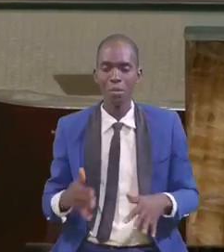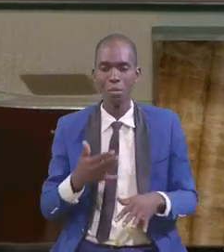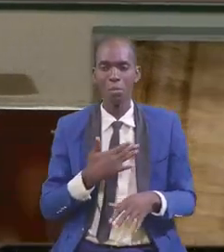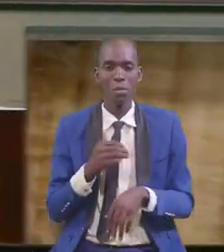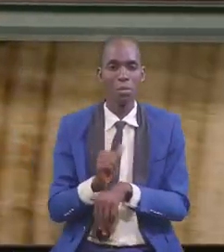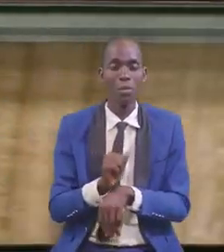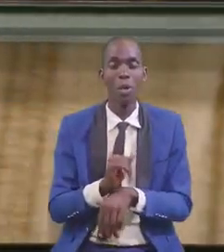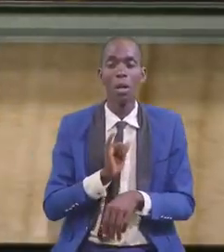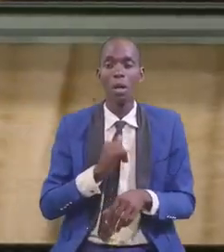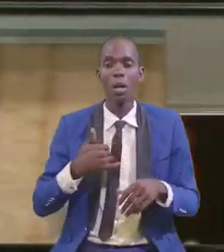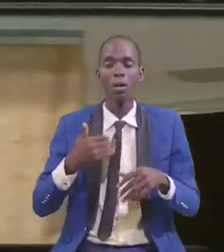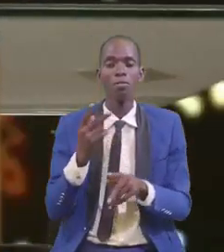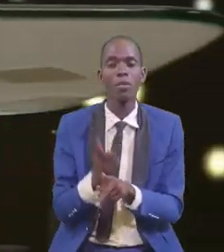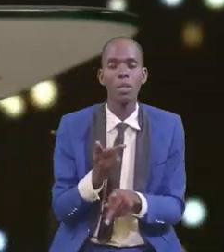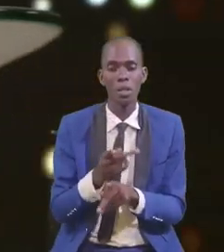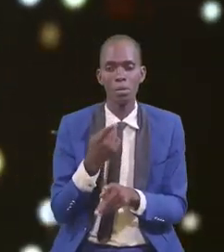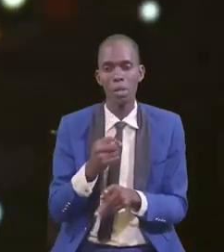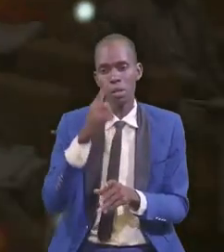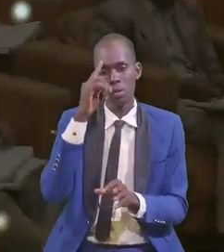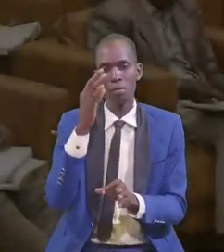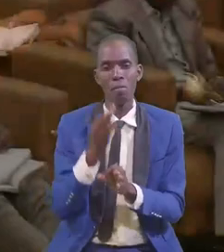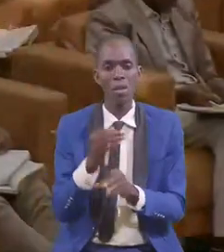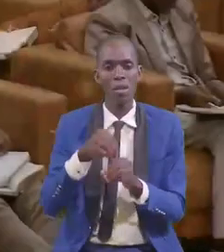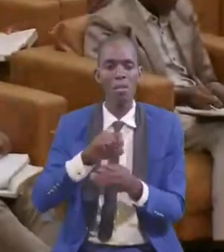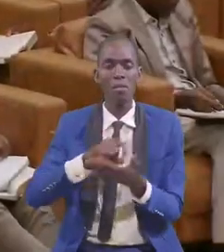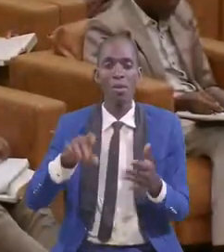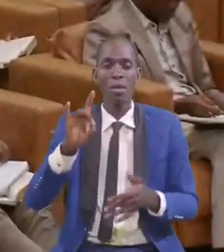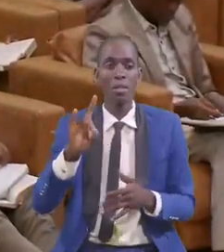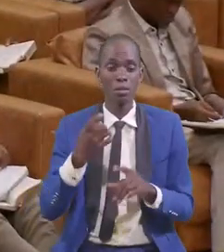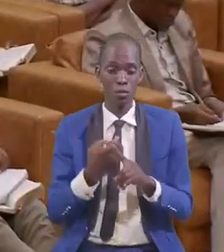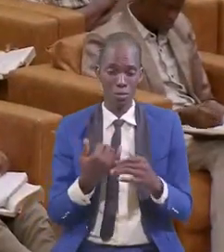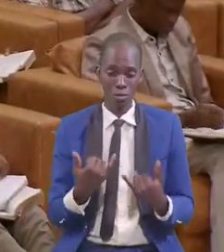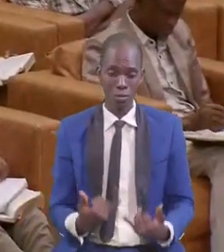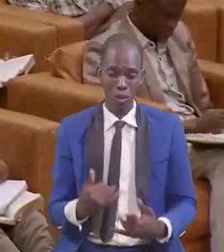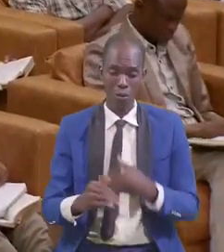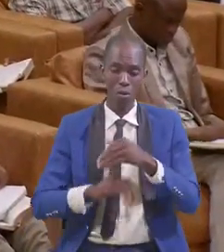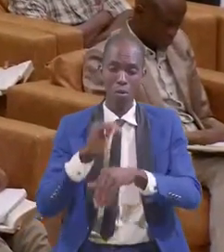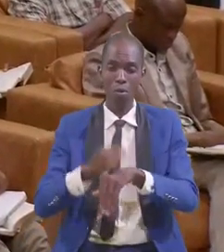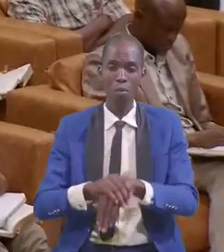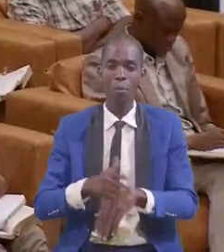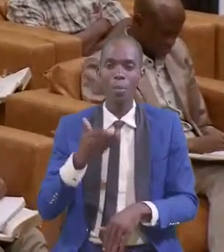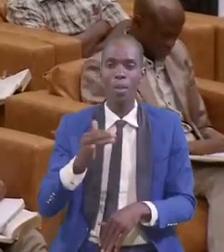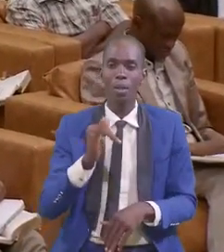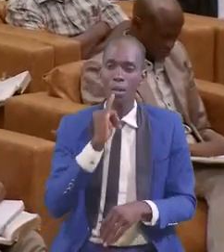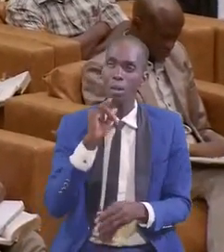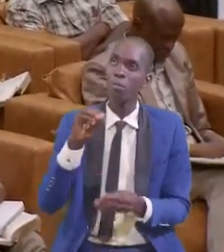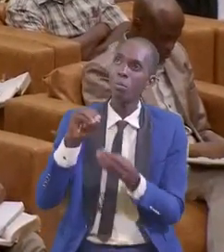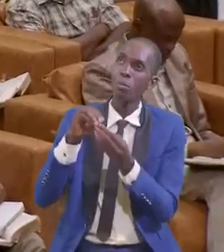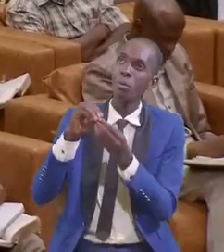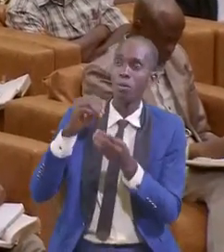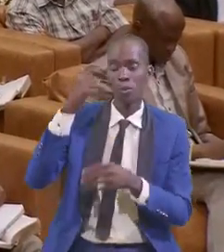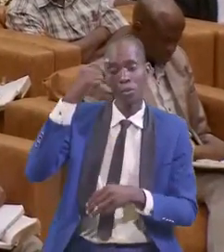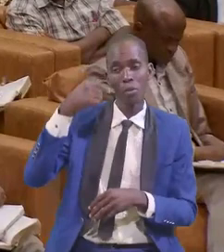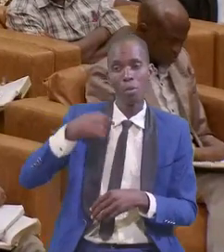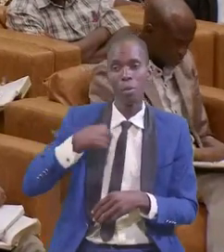at verse 8. In verse 8 it says, henceforth there is laid up for me a